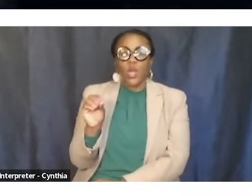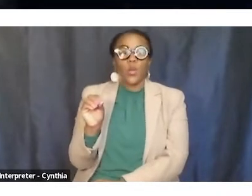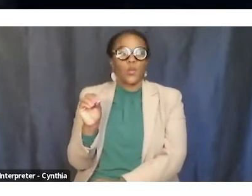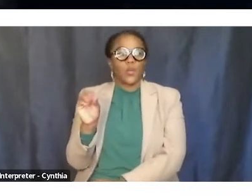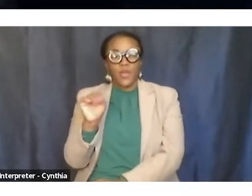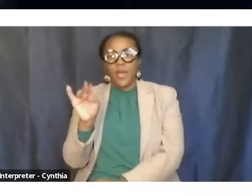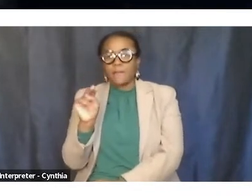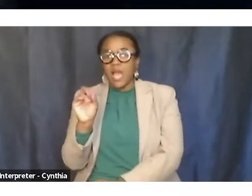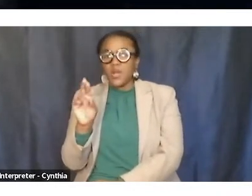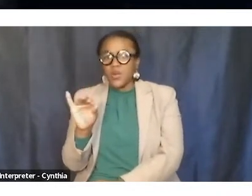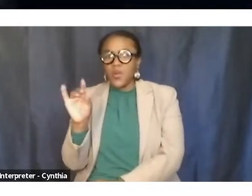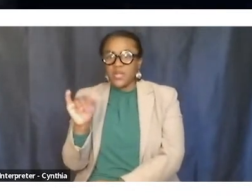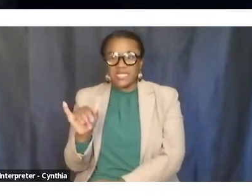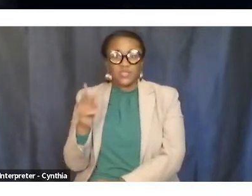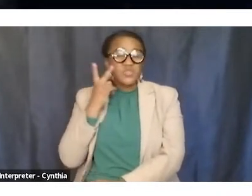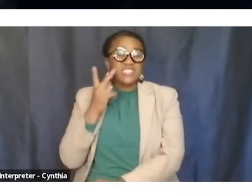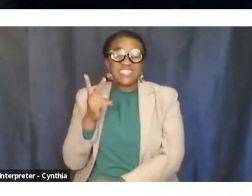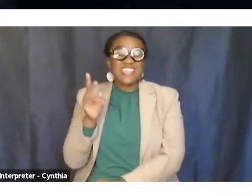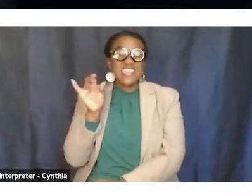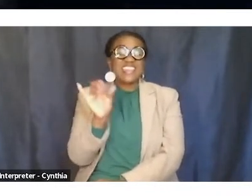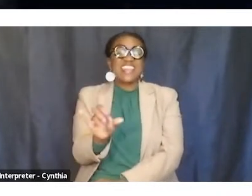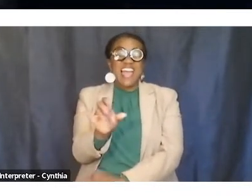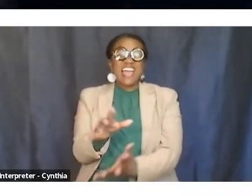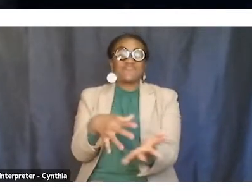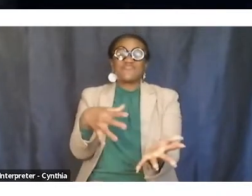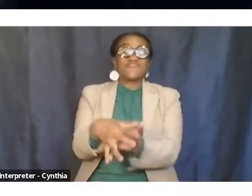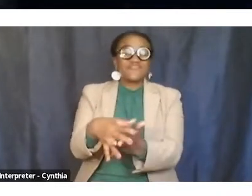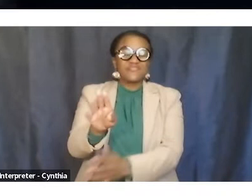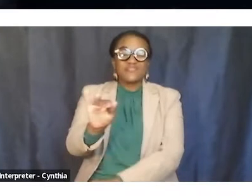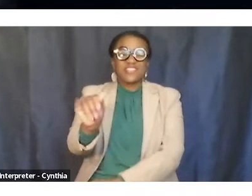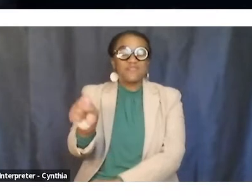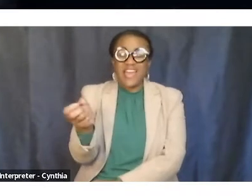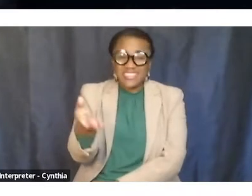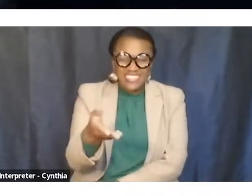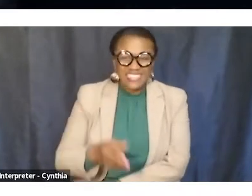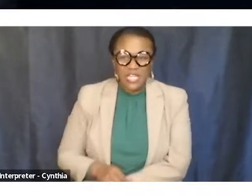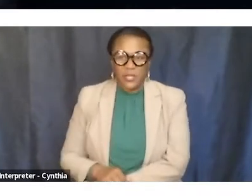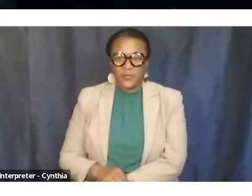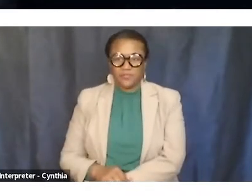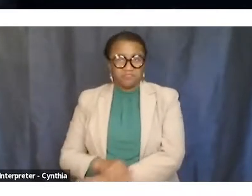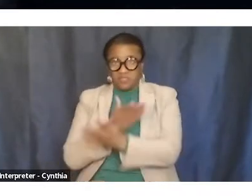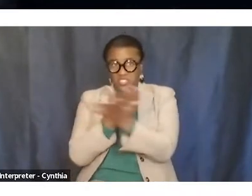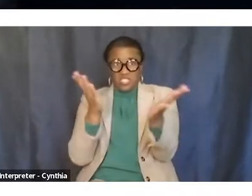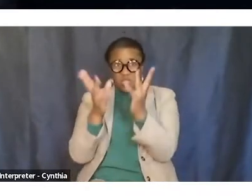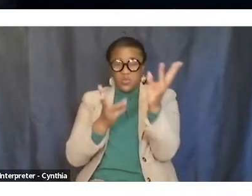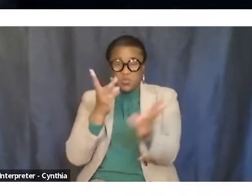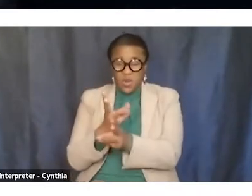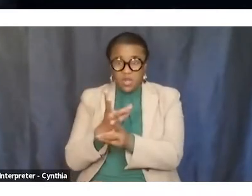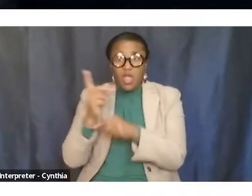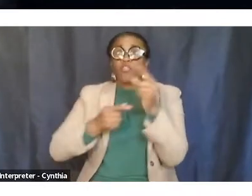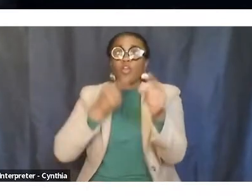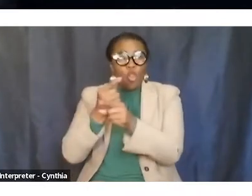see the inherent bias that exists, right, within the world and what the global majority